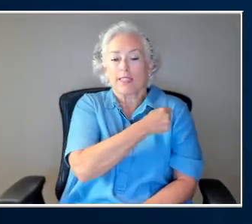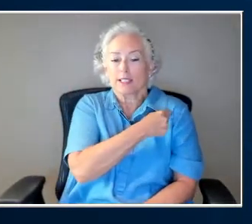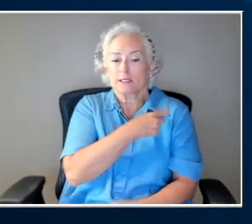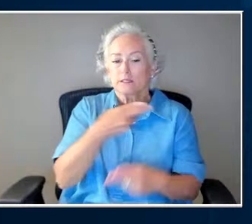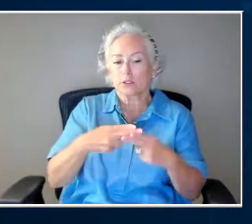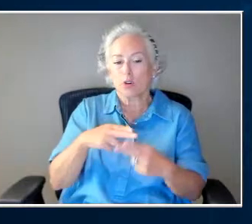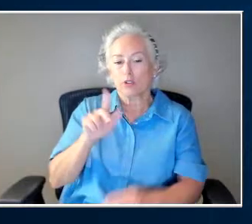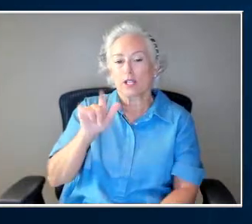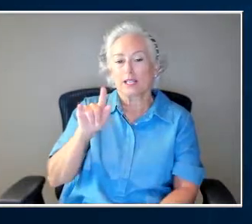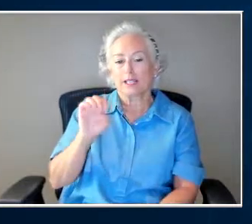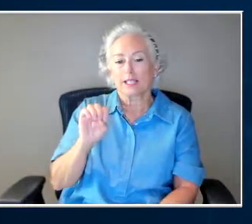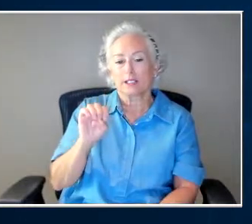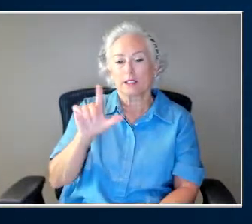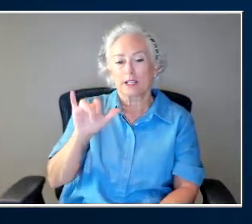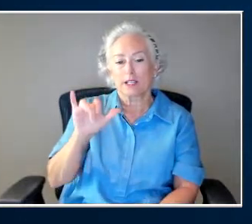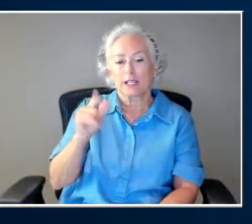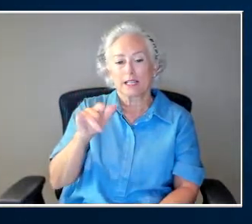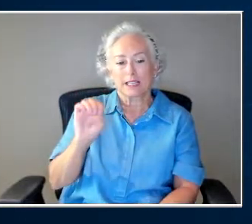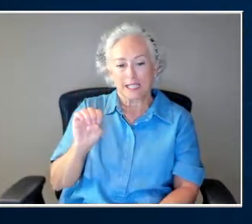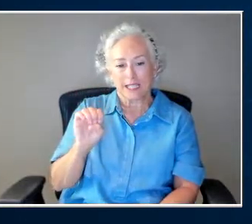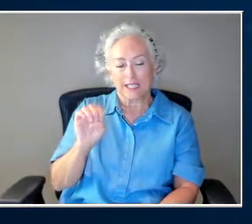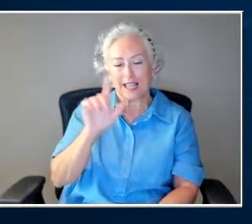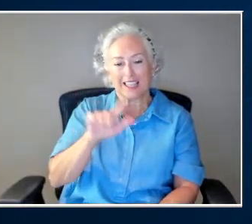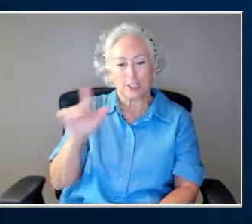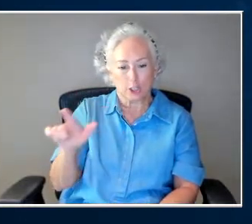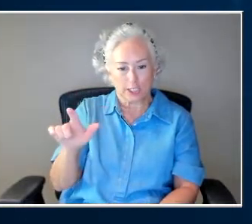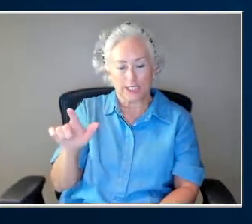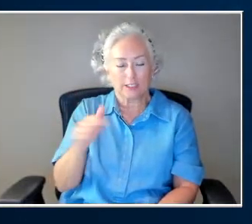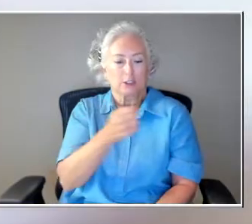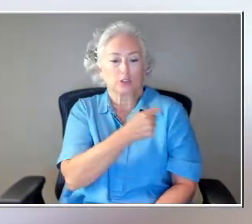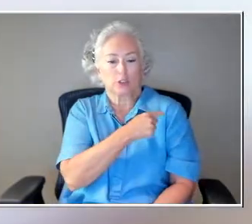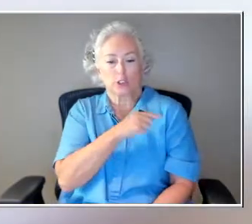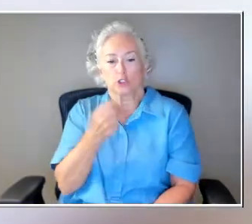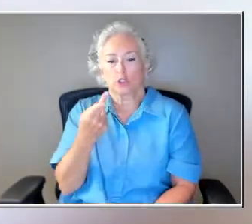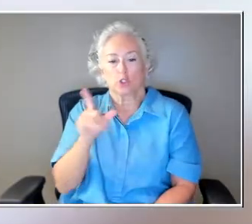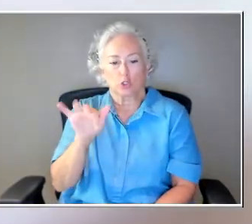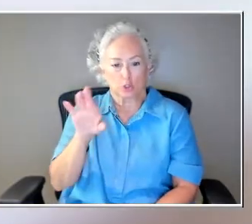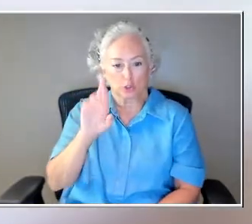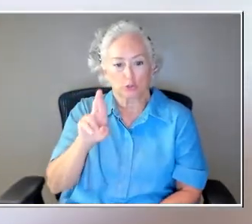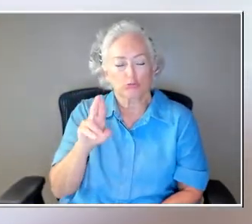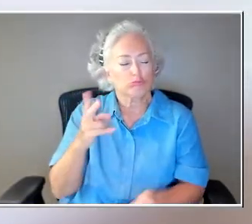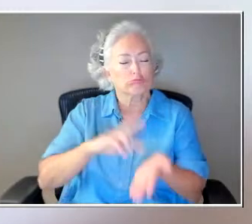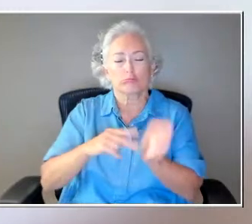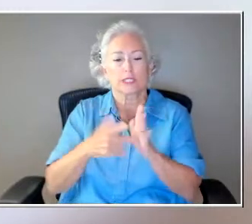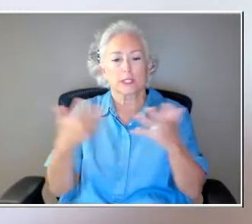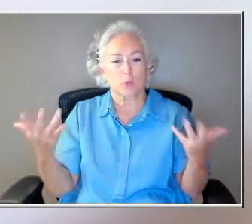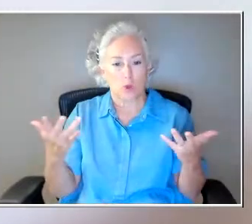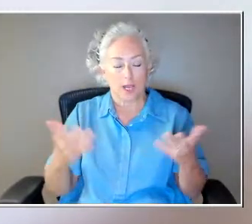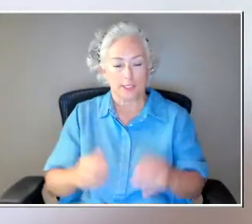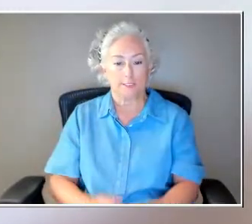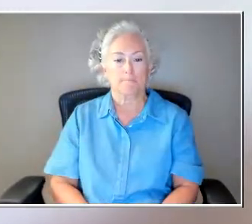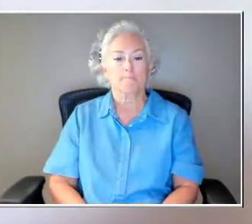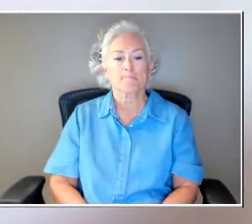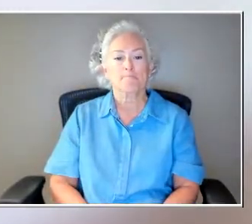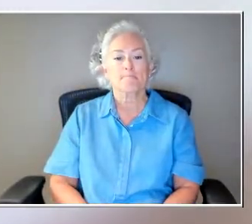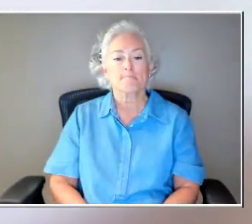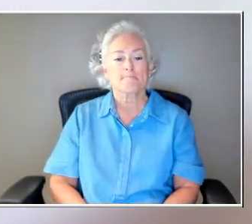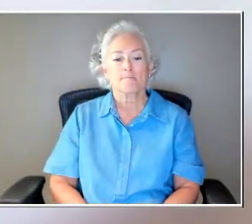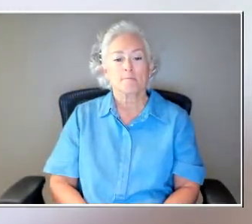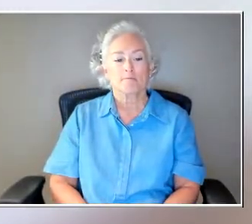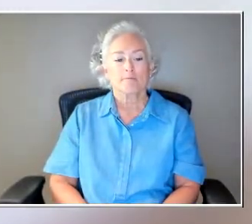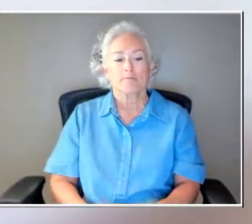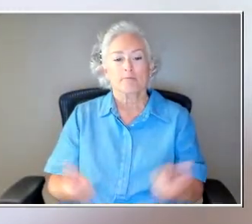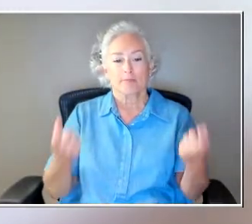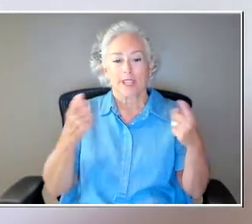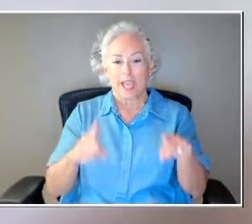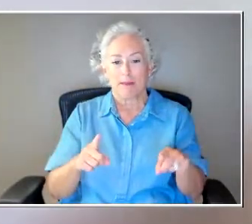In medical terms, what is Little League shoulder? So basically what happened was our bones